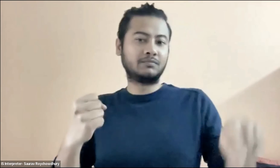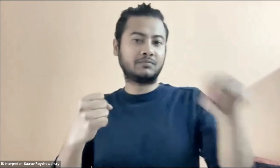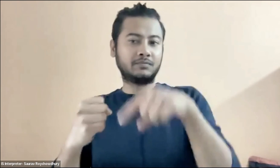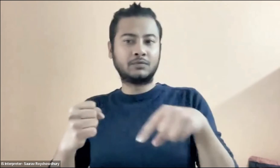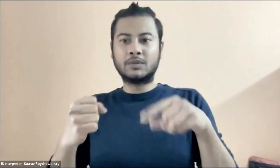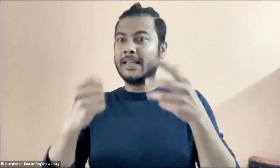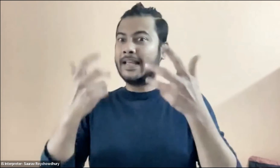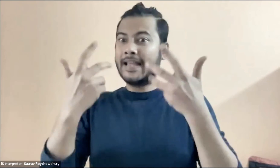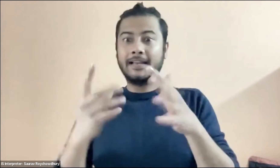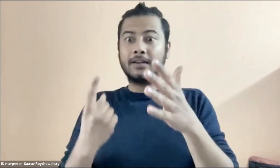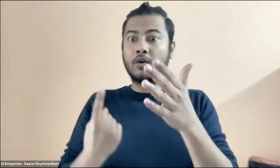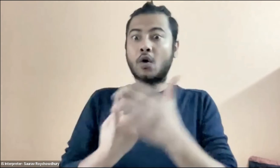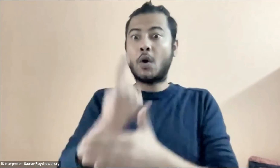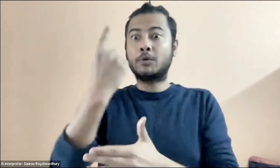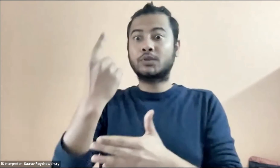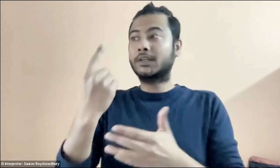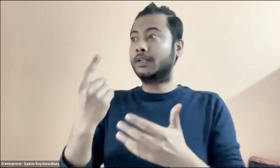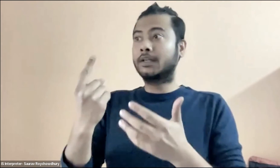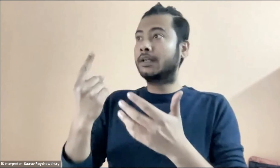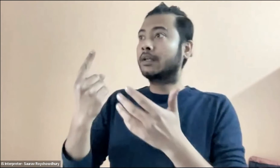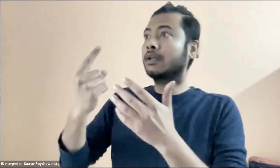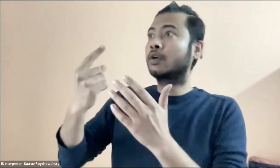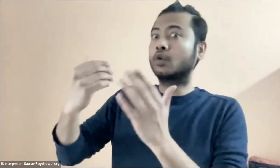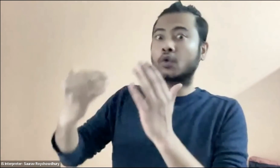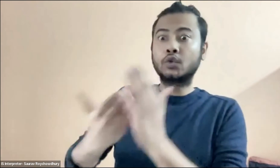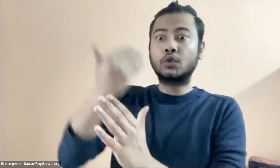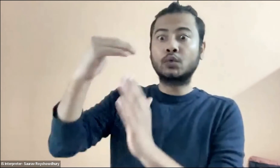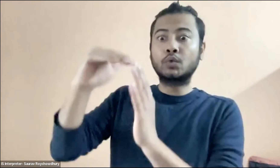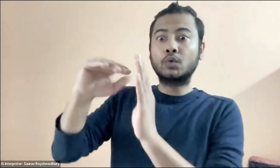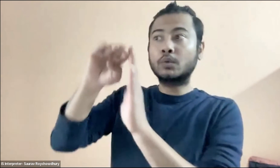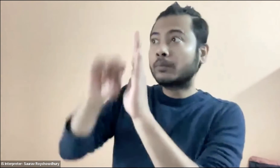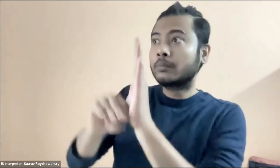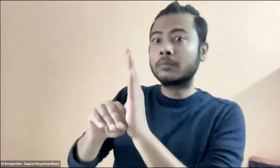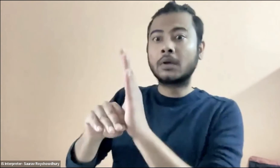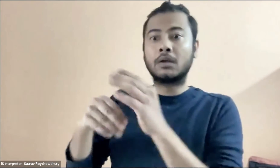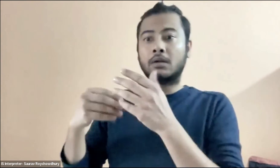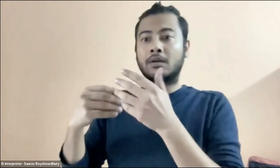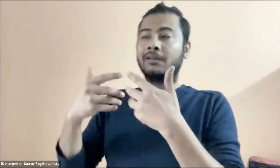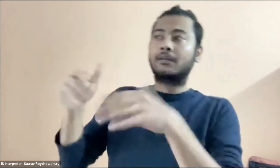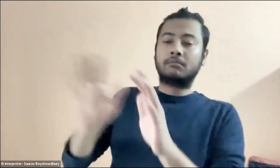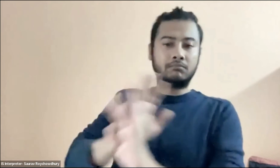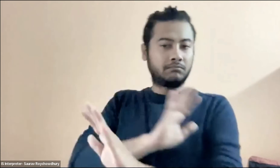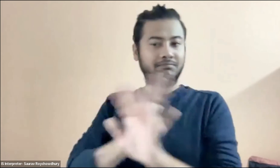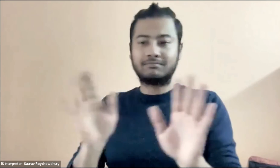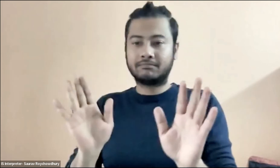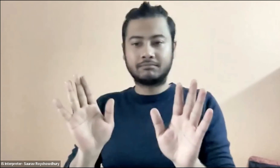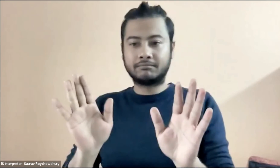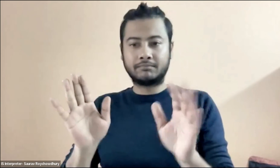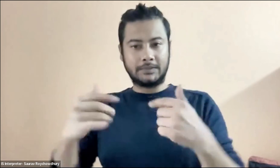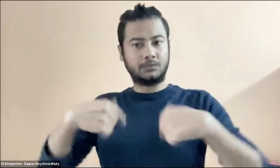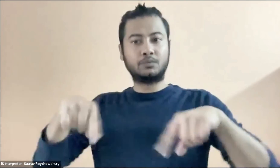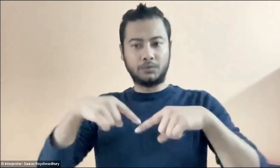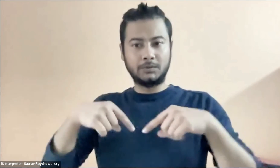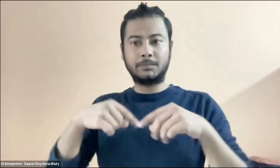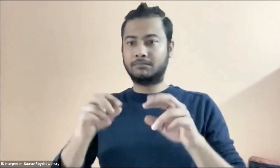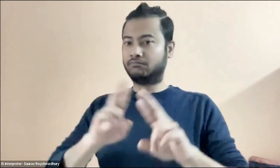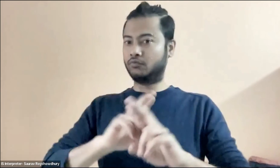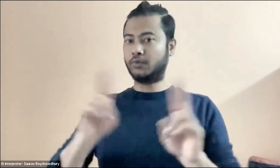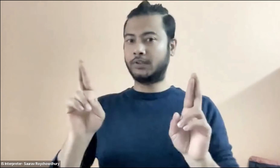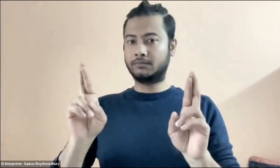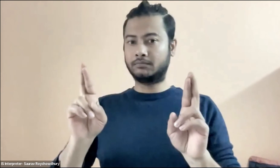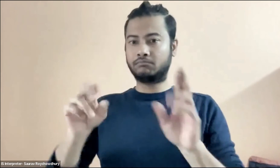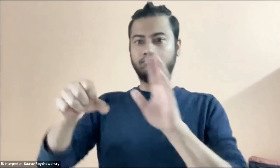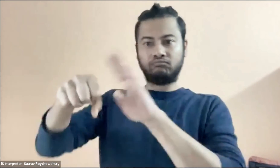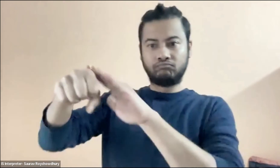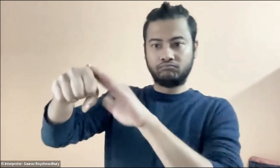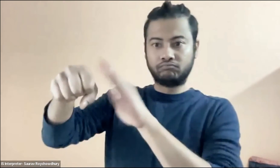opportunity to participate and to take advantage of the opportunity to advocate, to not just have the better